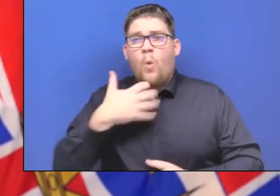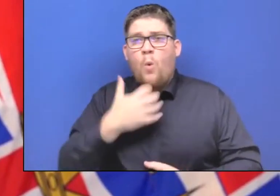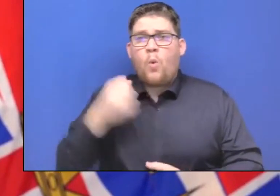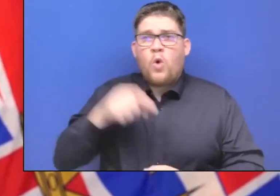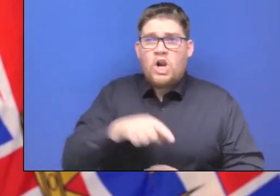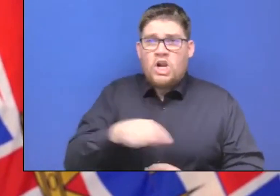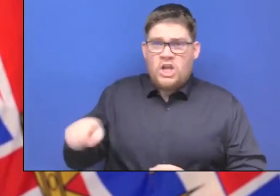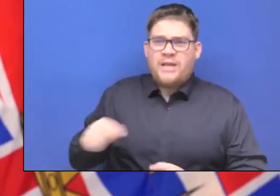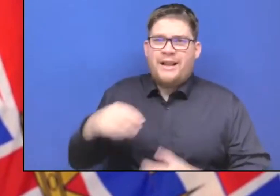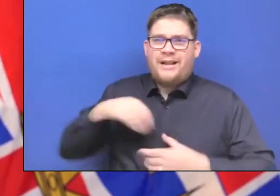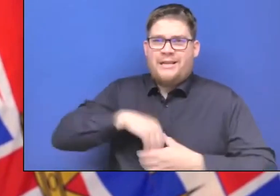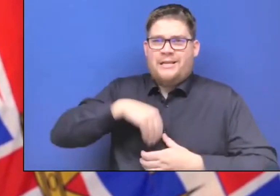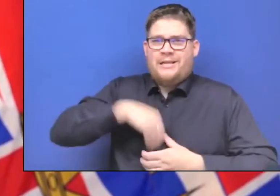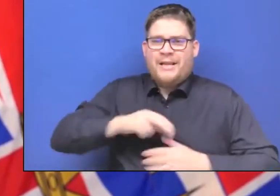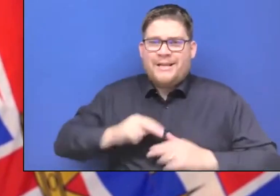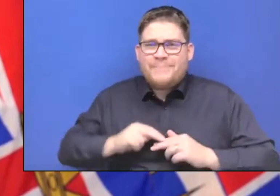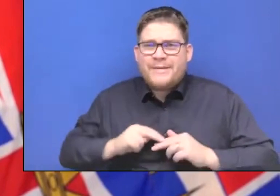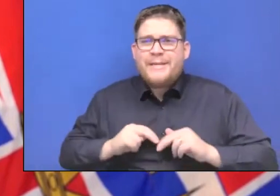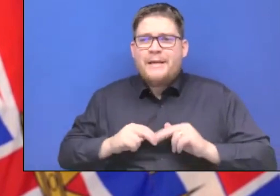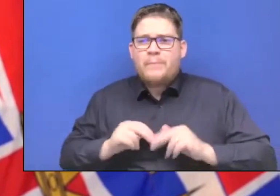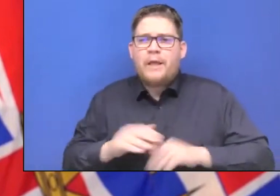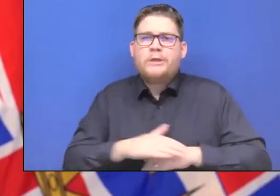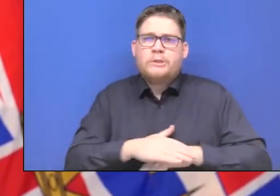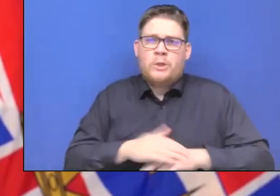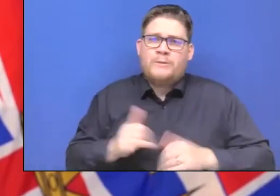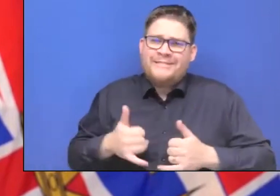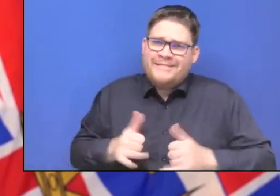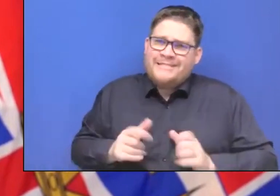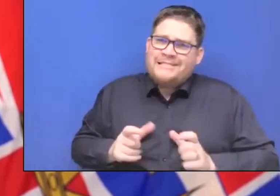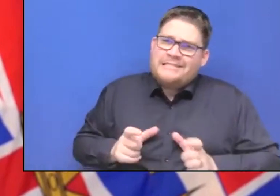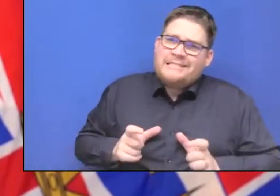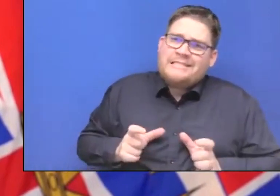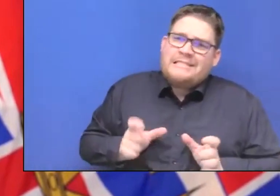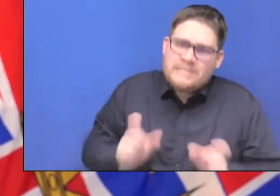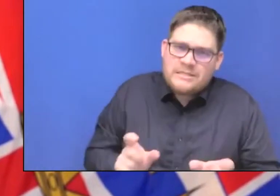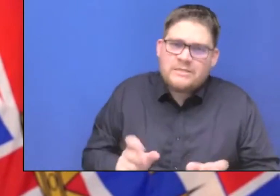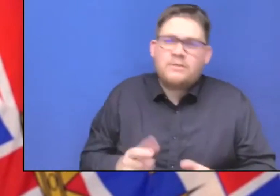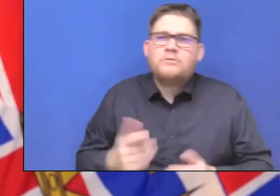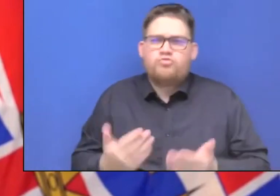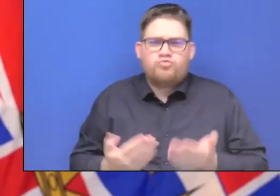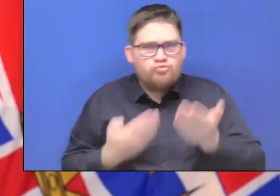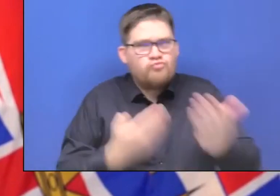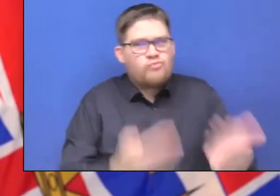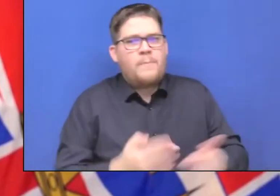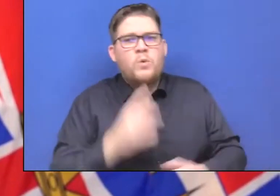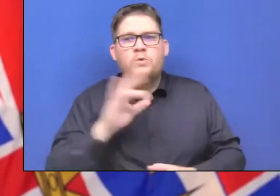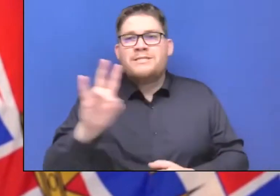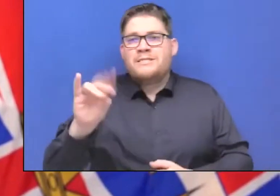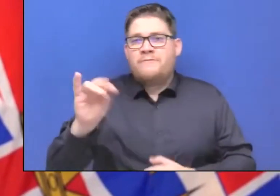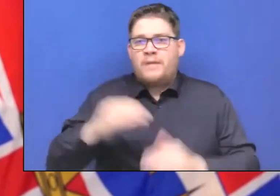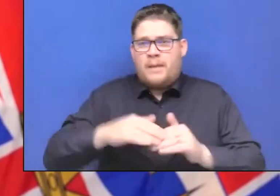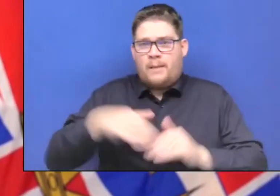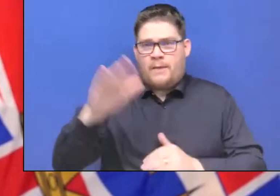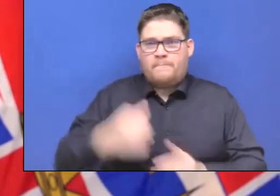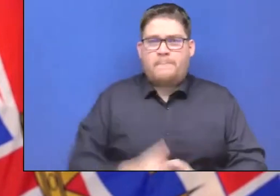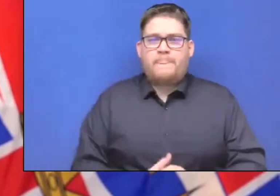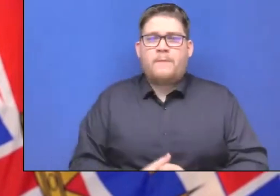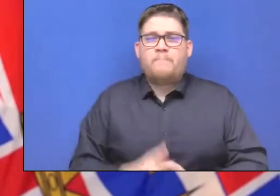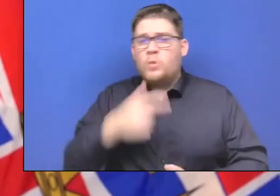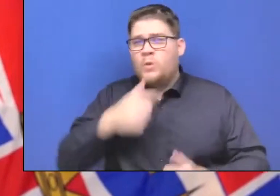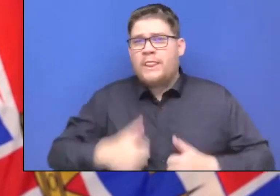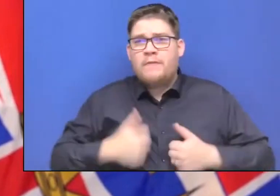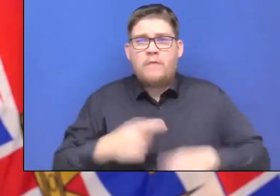I absolutely recommend it for people who are over age 70 in the community, for people in long-term care and assisted